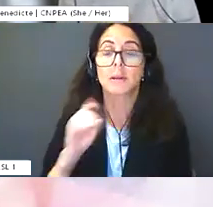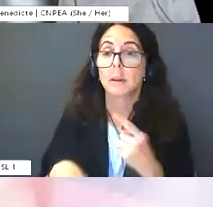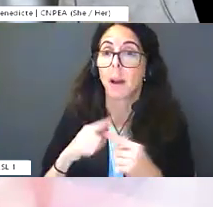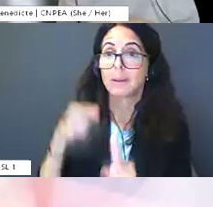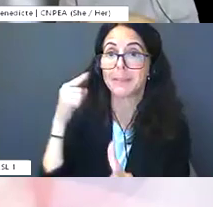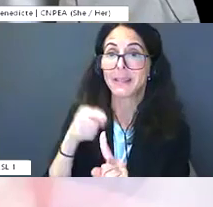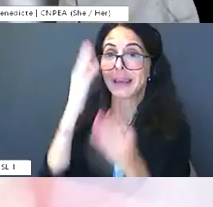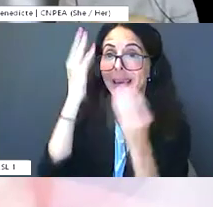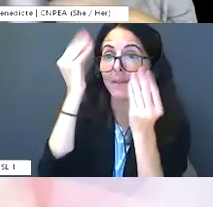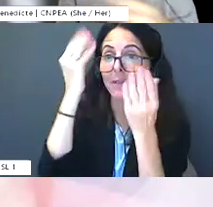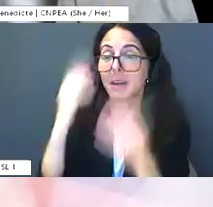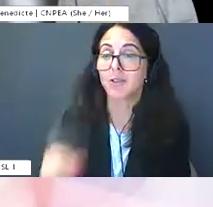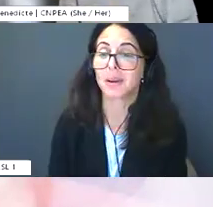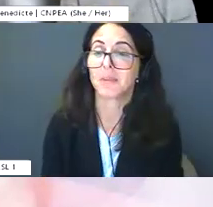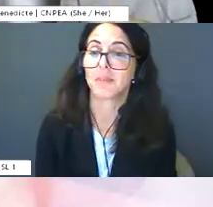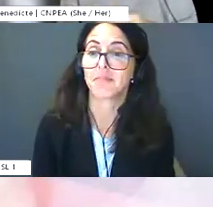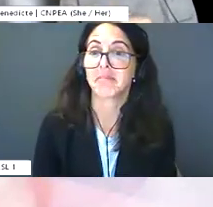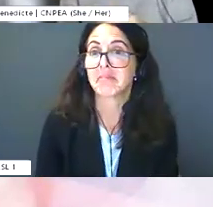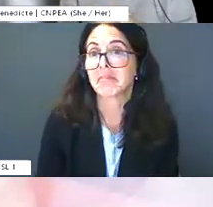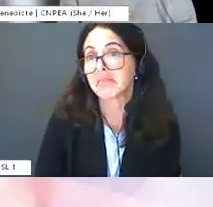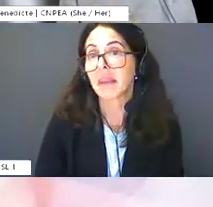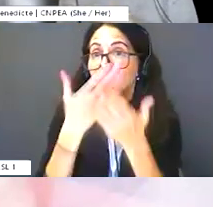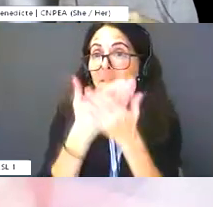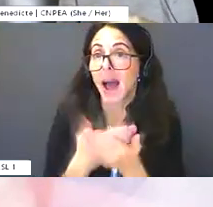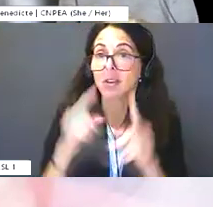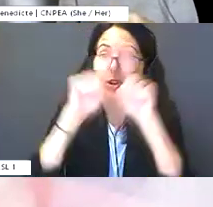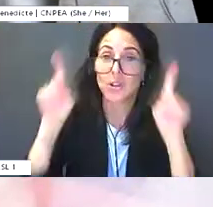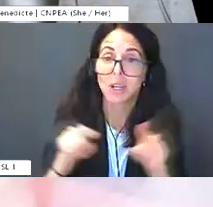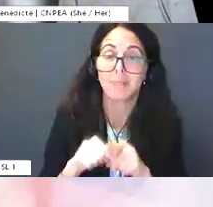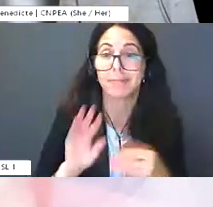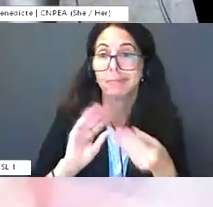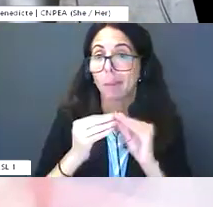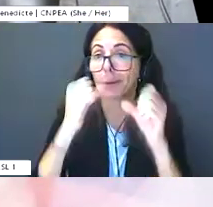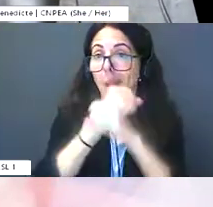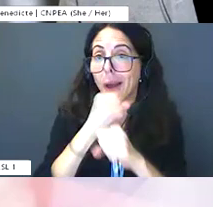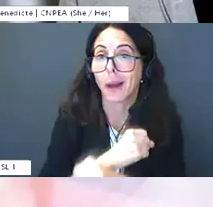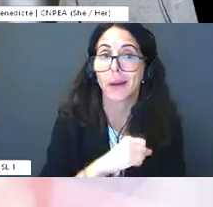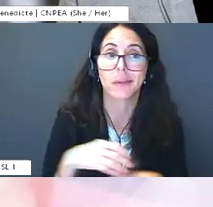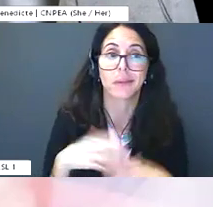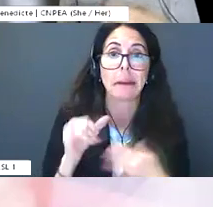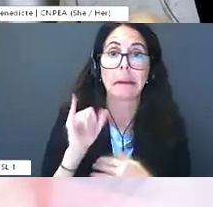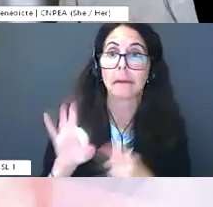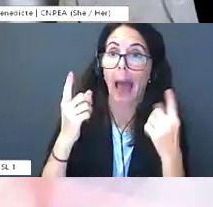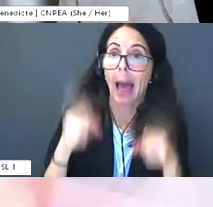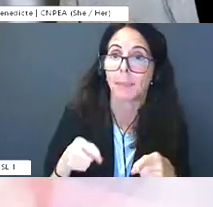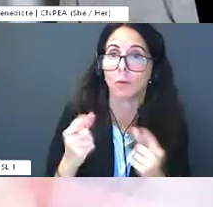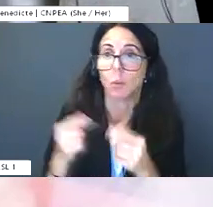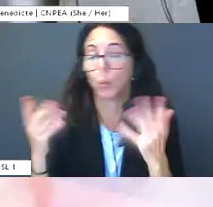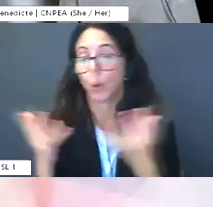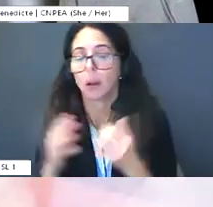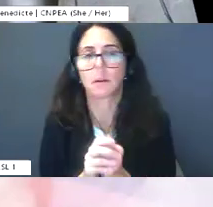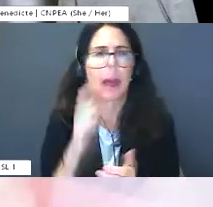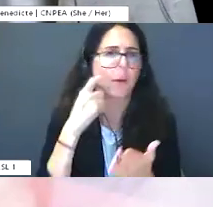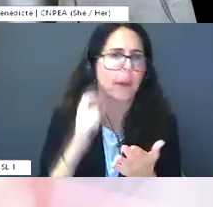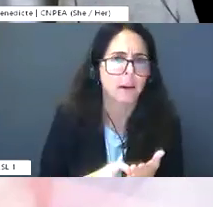information, reports, fact sheets, stats, what to do in cases of elder abuse, how to recognize the types of elder